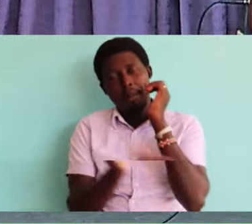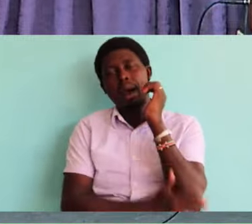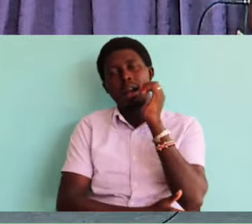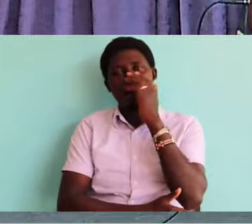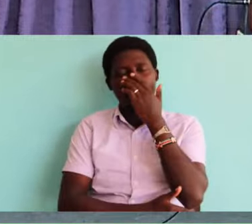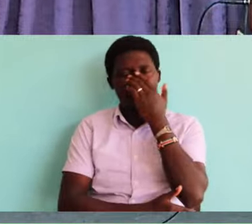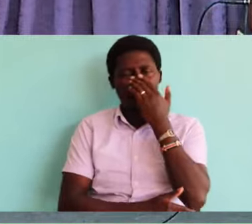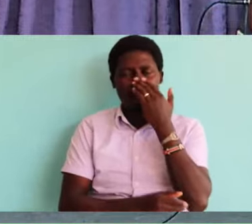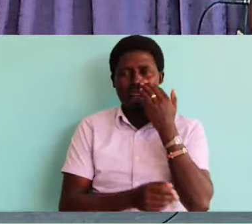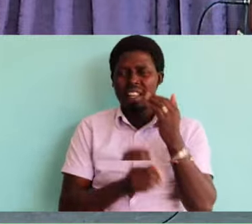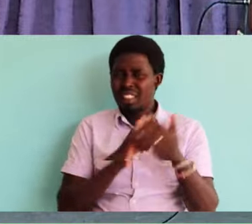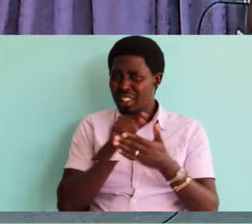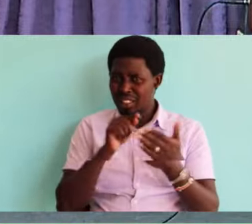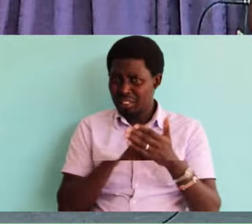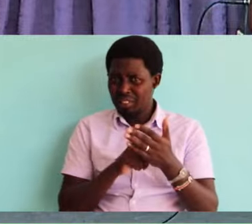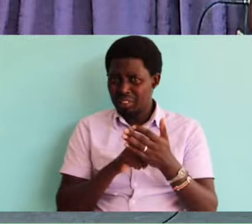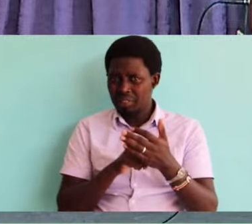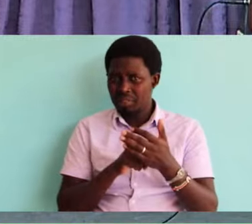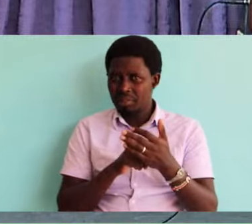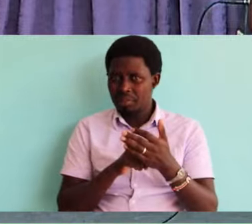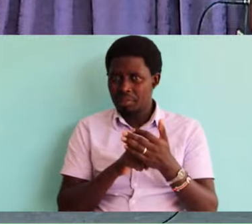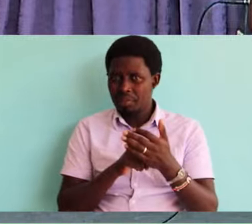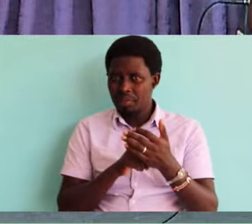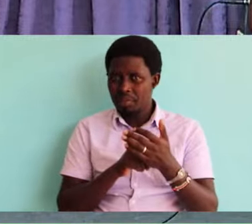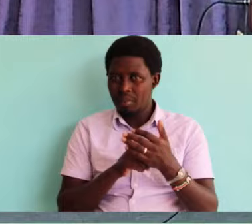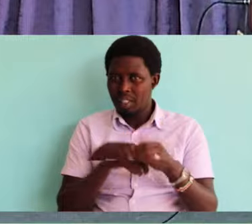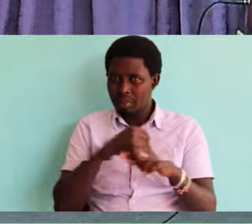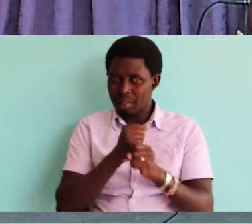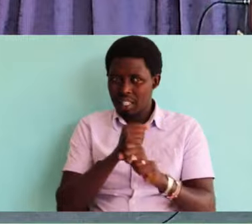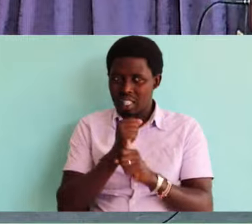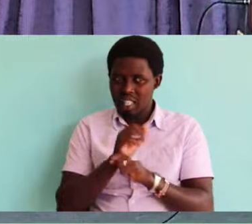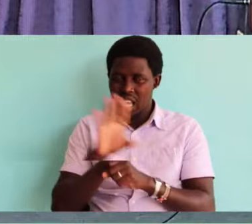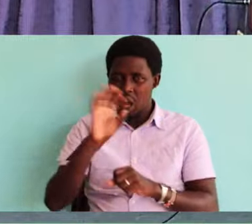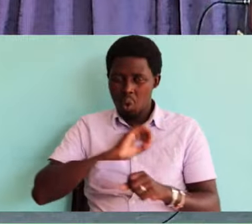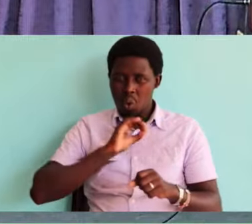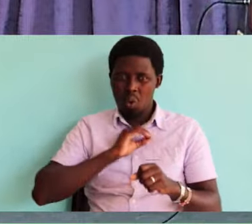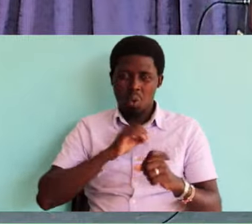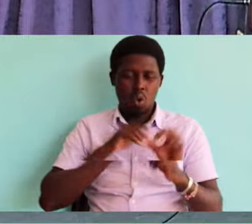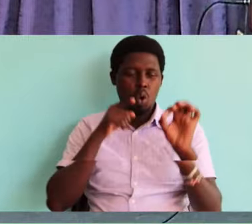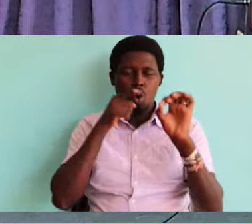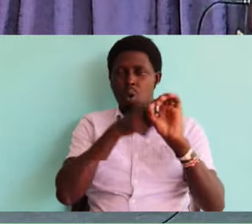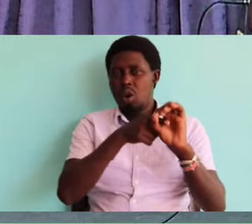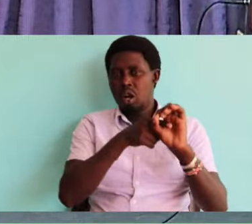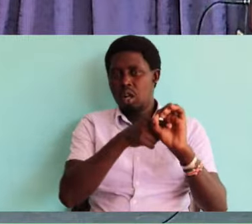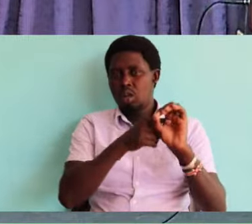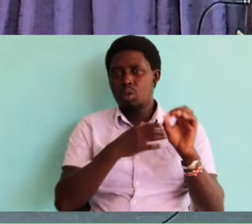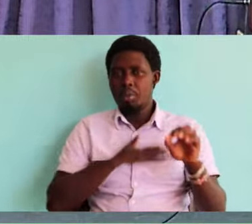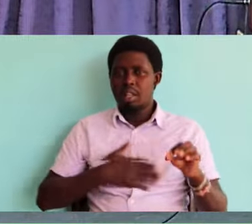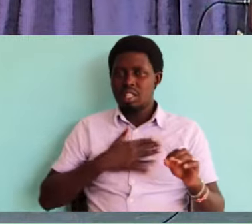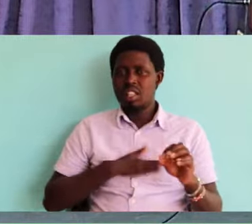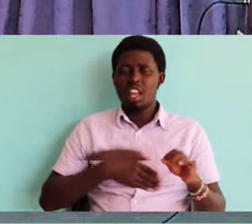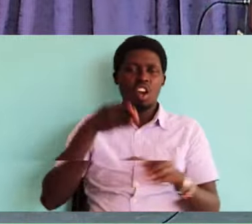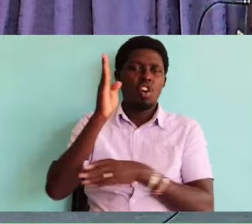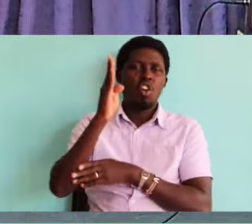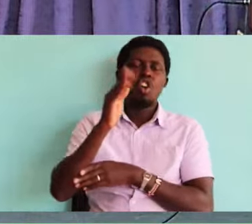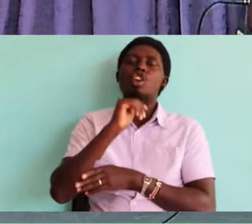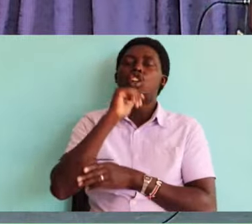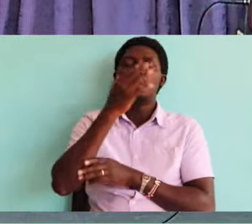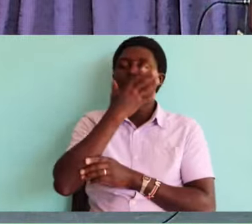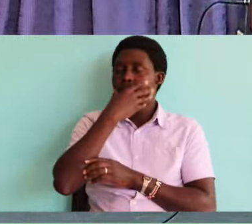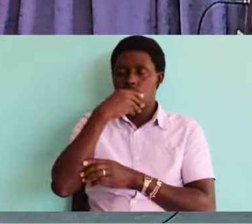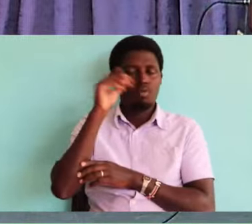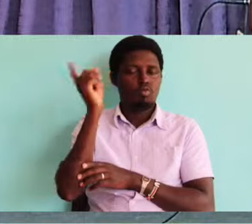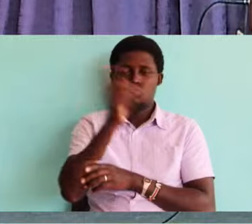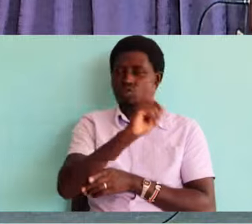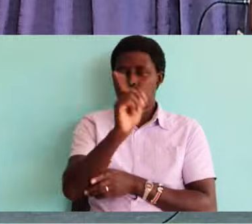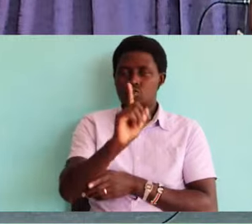These brethren made it their goal to please God, not men.